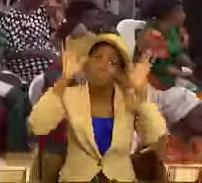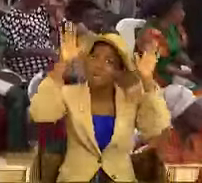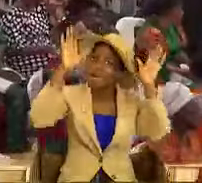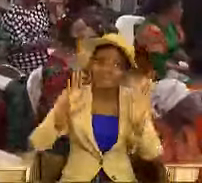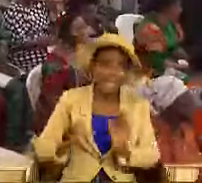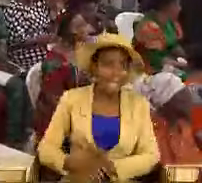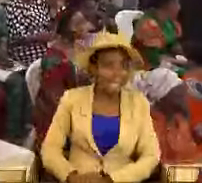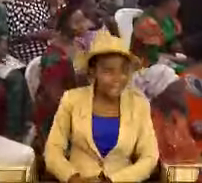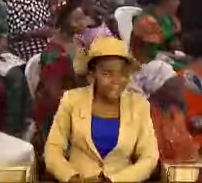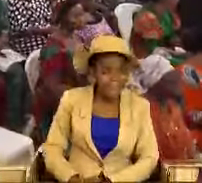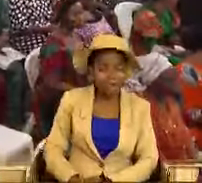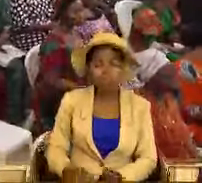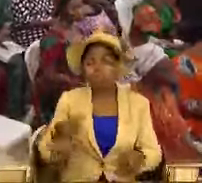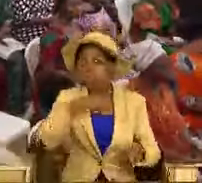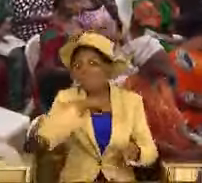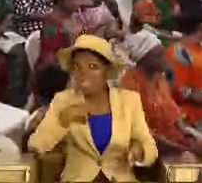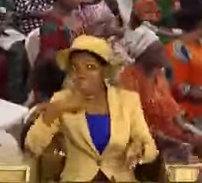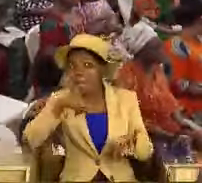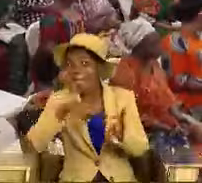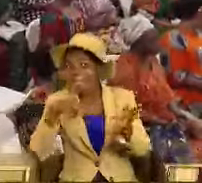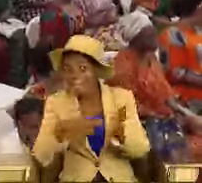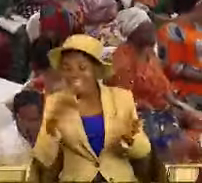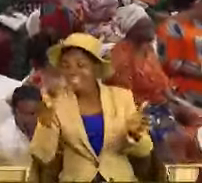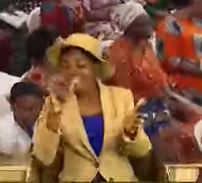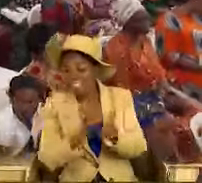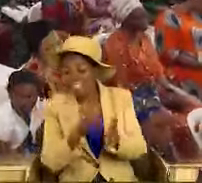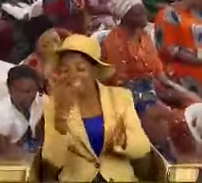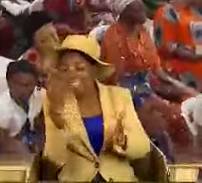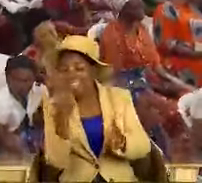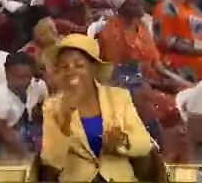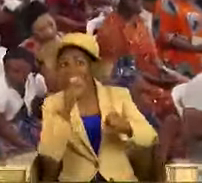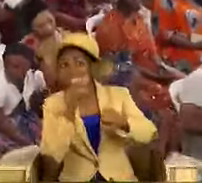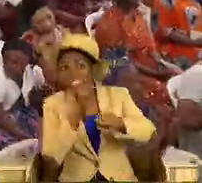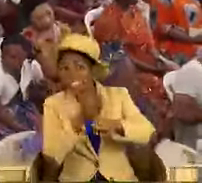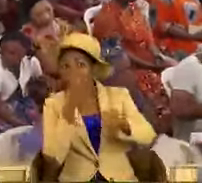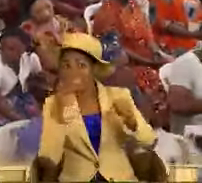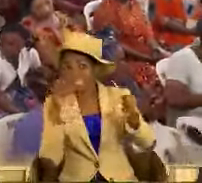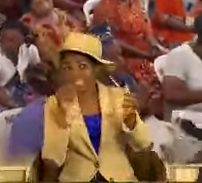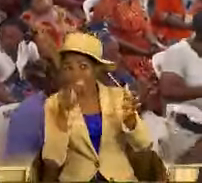we mean testimonies that advertises God in your